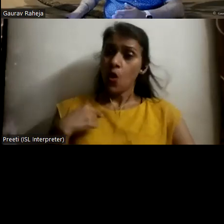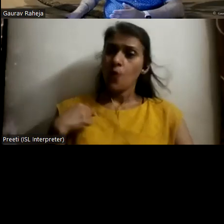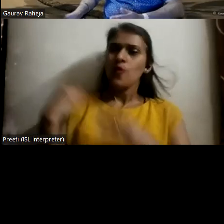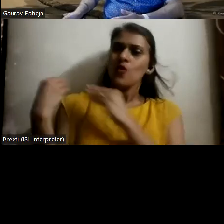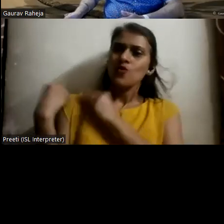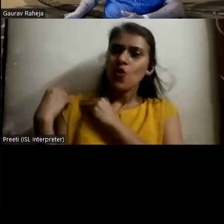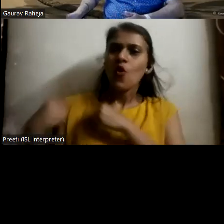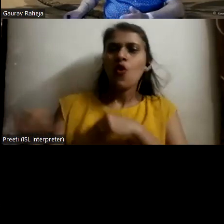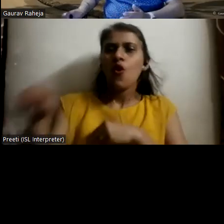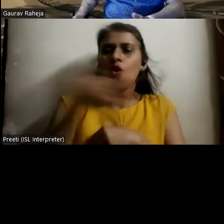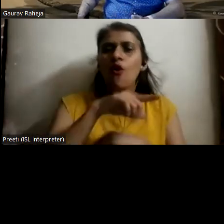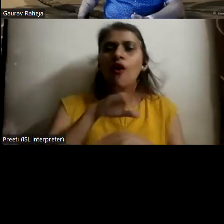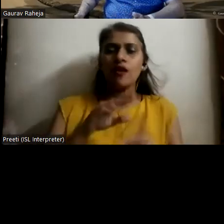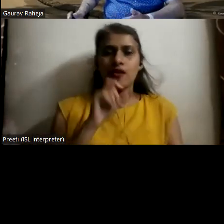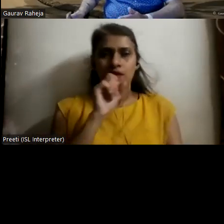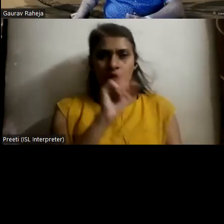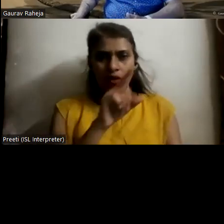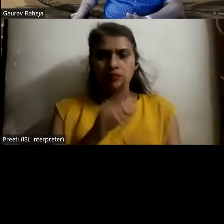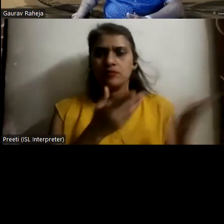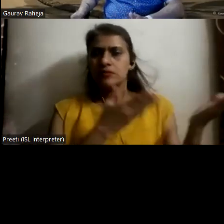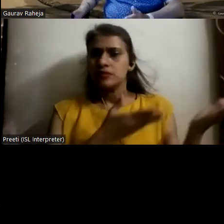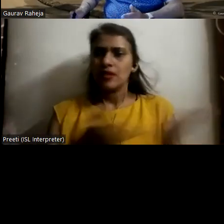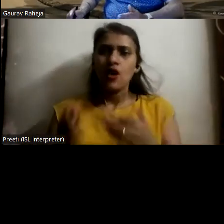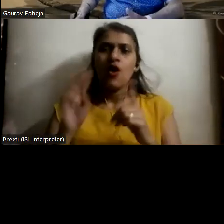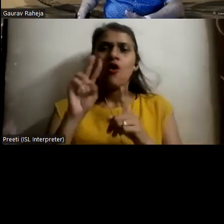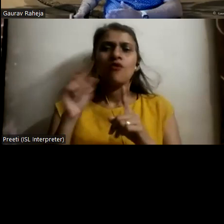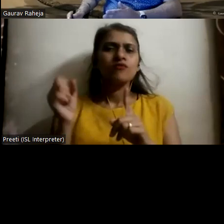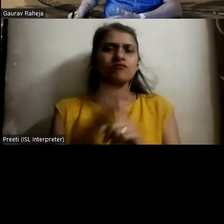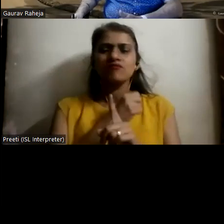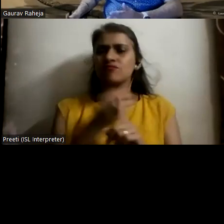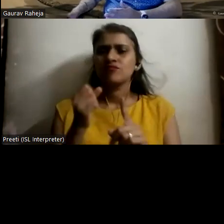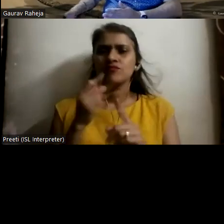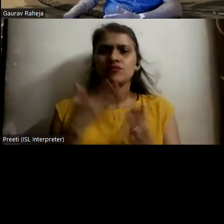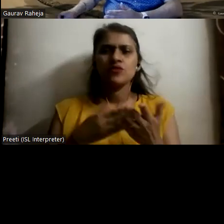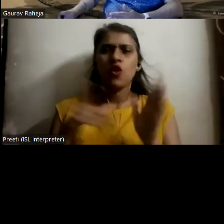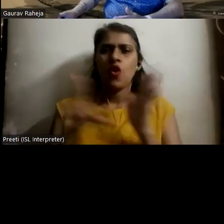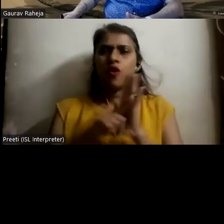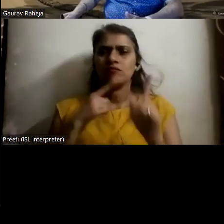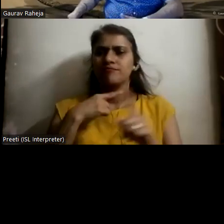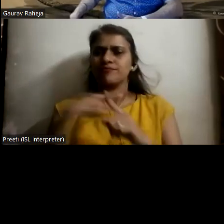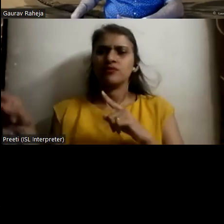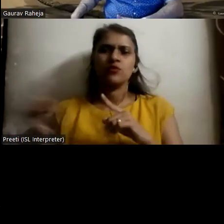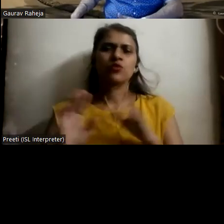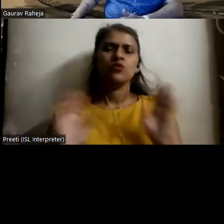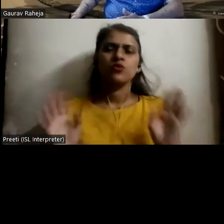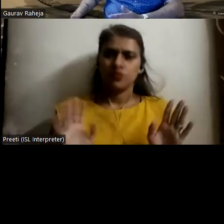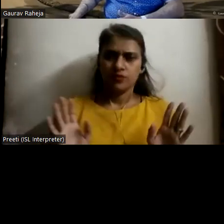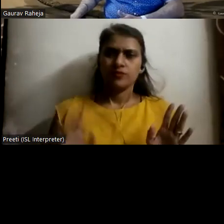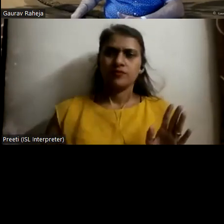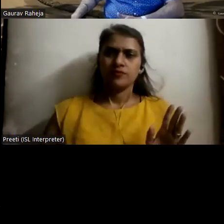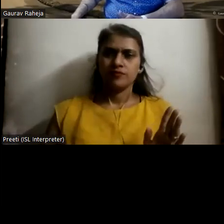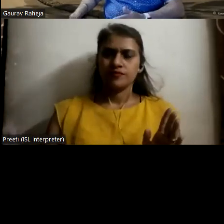responsibility to ensure that the law is not violated. And it is not because the law is written by a government, but it